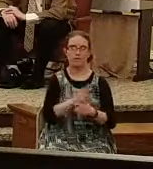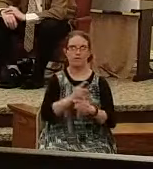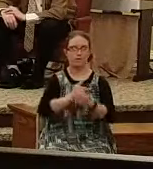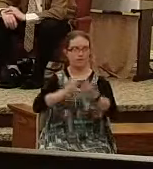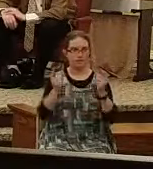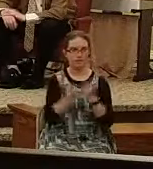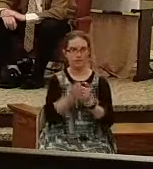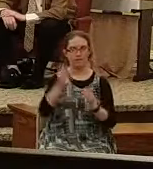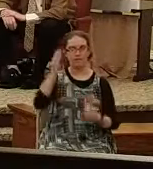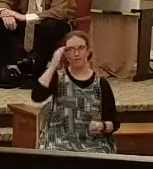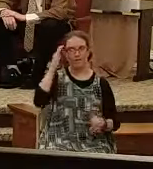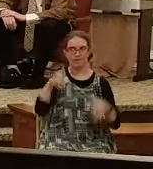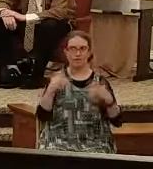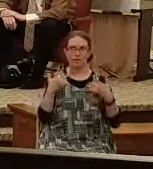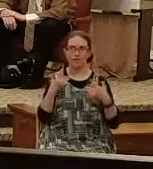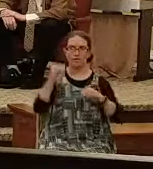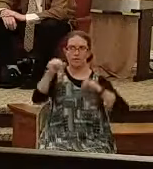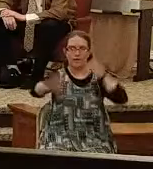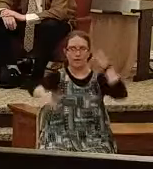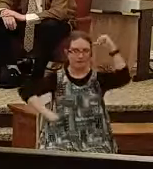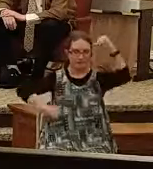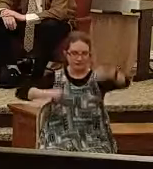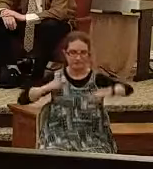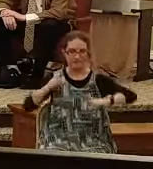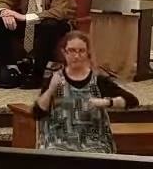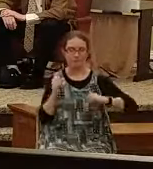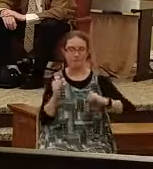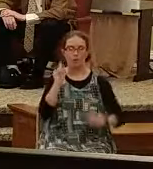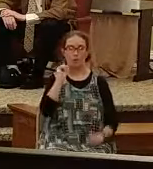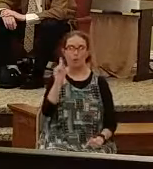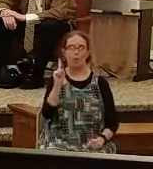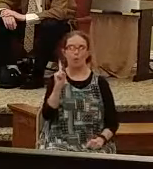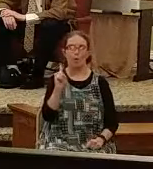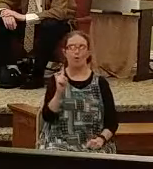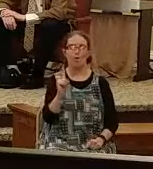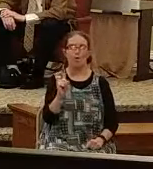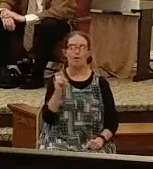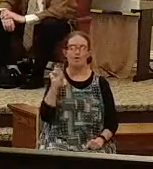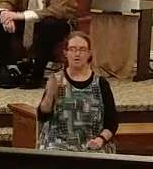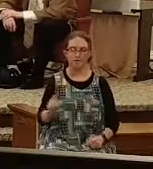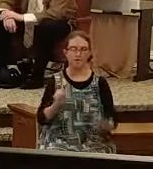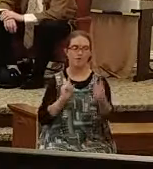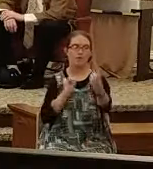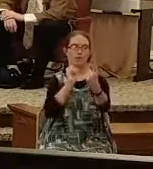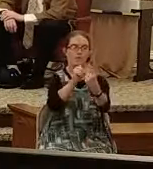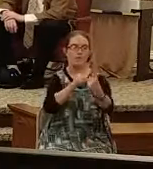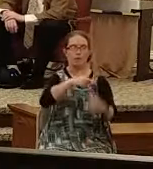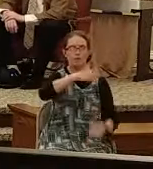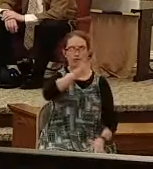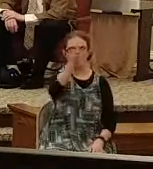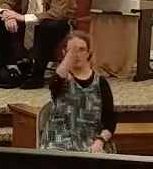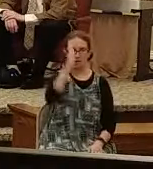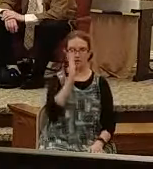correctness of thinking, feeling, and acting as one ought to be before God.